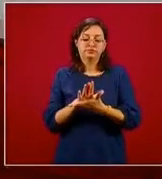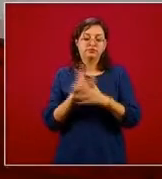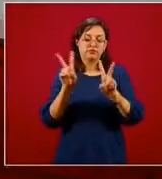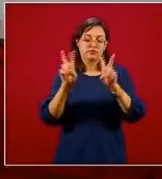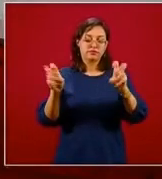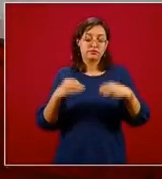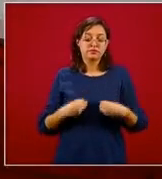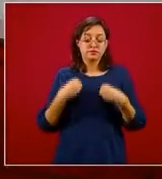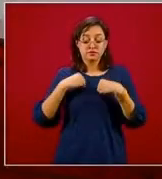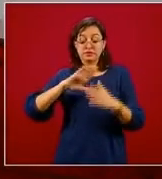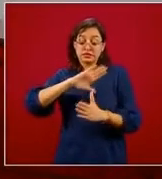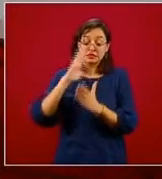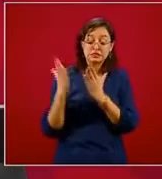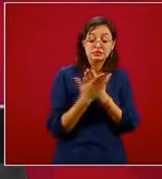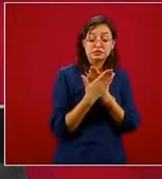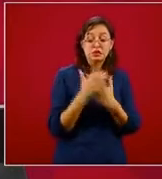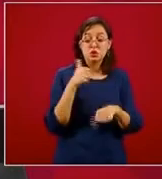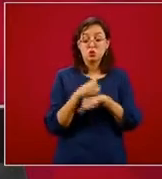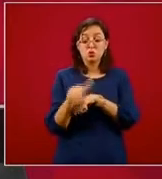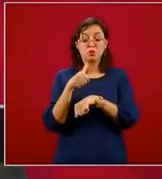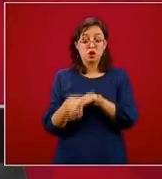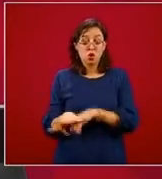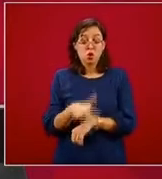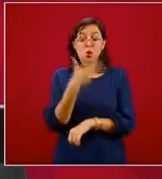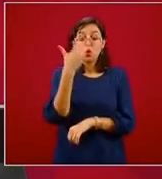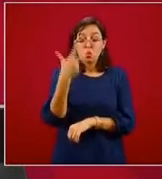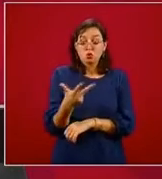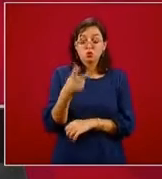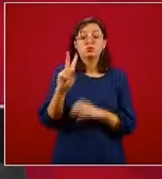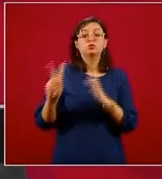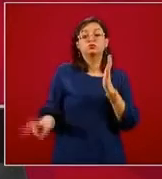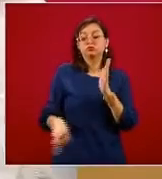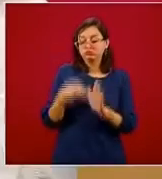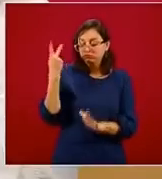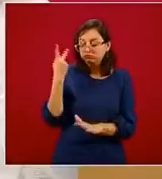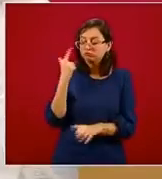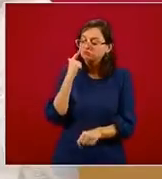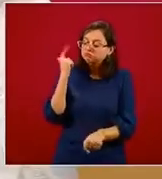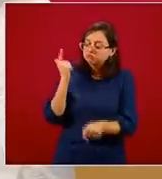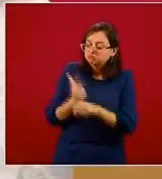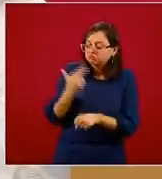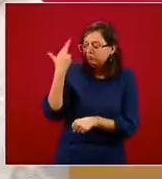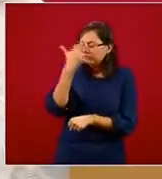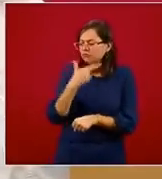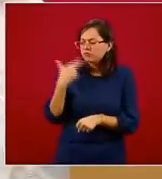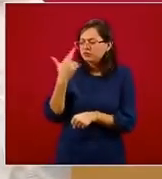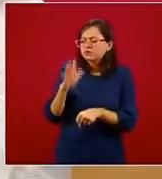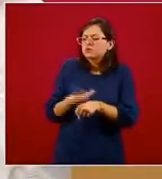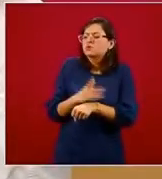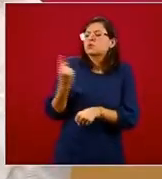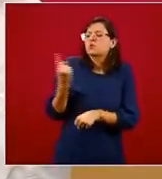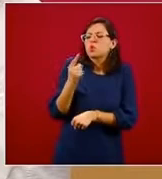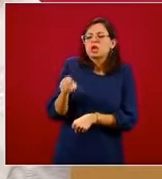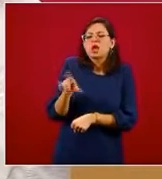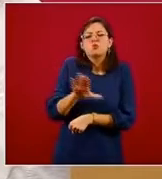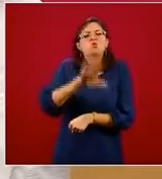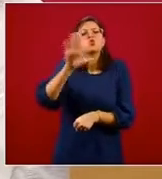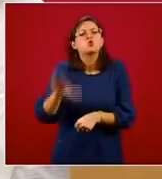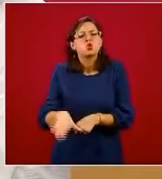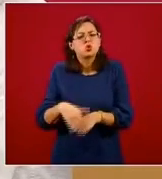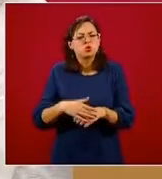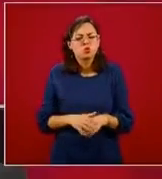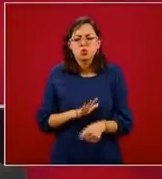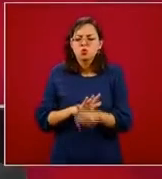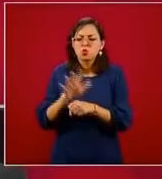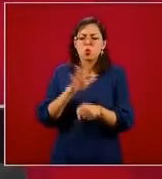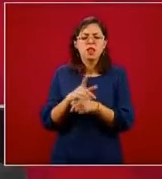y el authority for anexo vital 8 es para statistics, to rectificar have o information ratificar there. And los Annex elementos 8 de juicio sobre la sospecha ratifies diagnóstica if